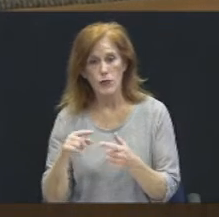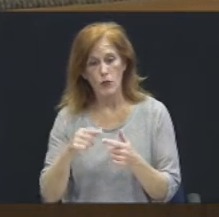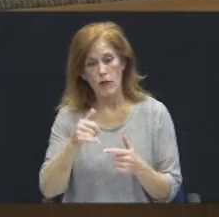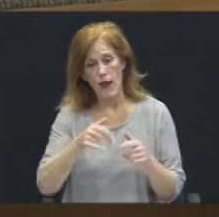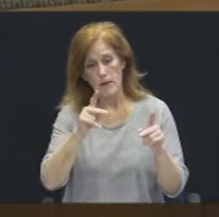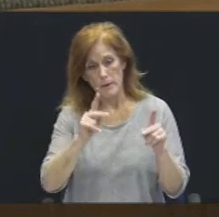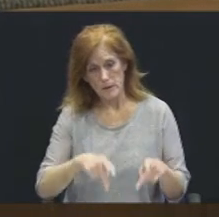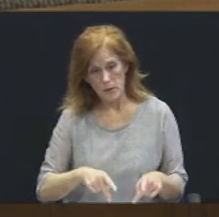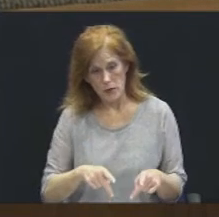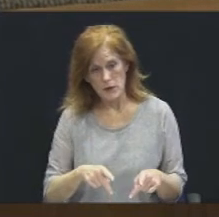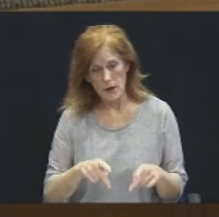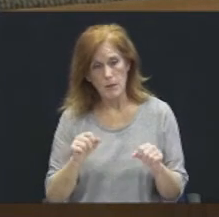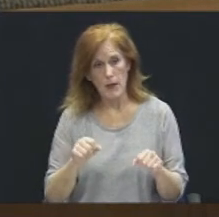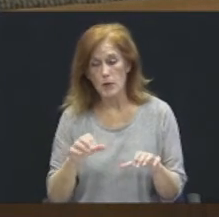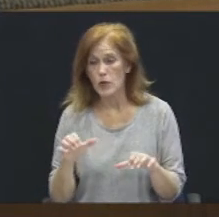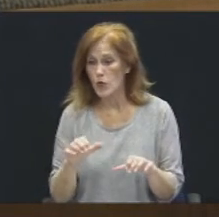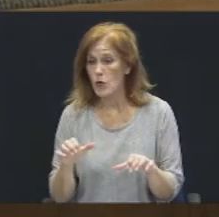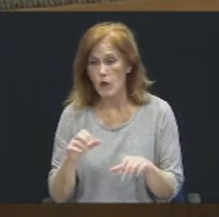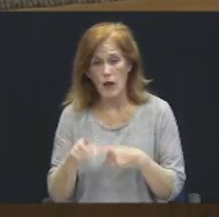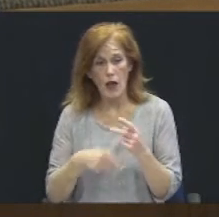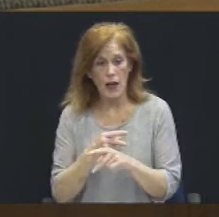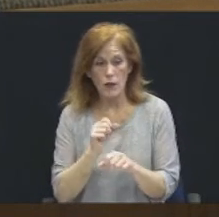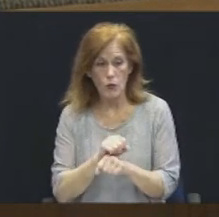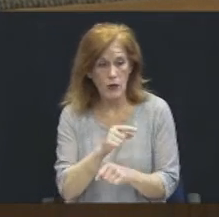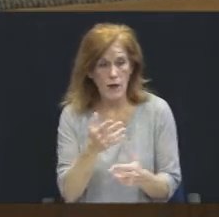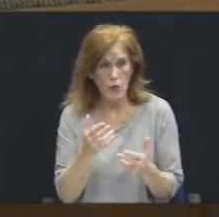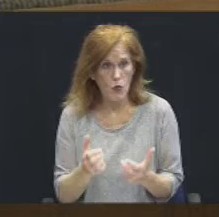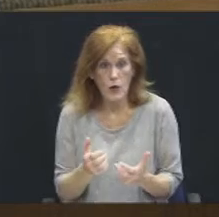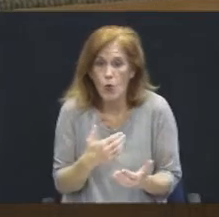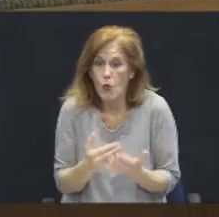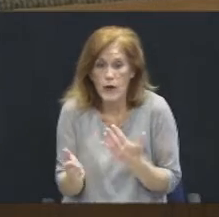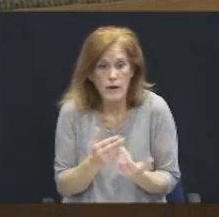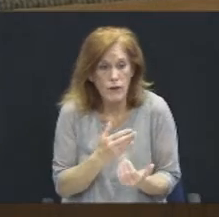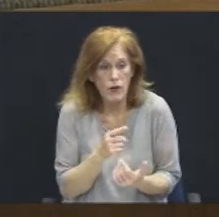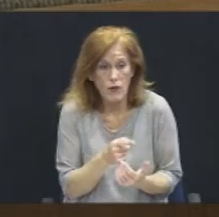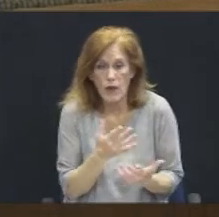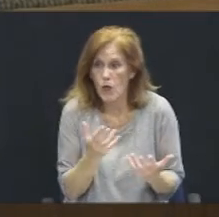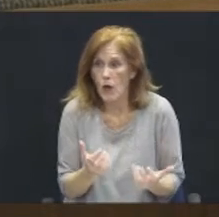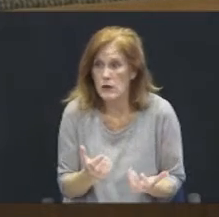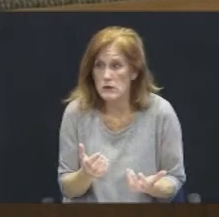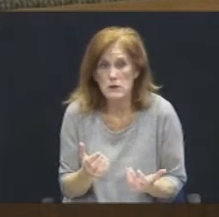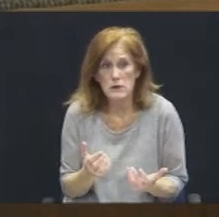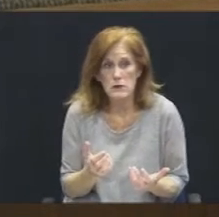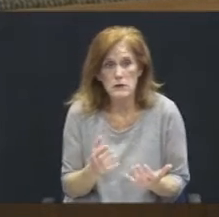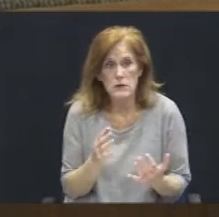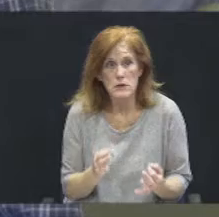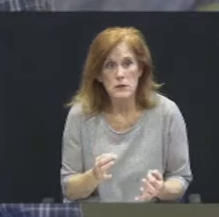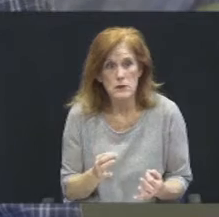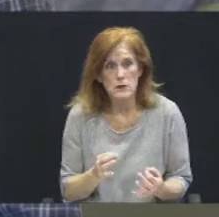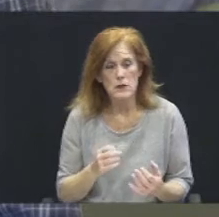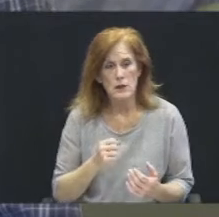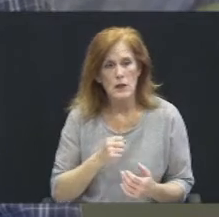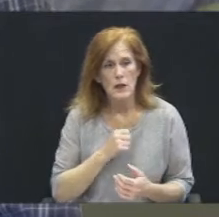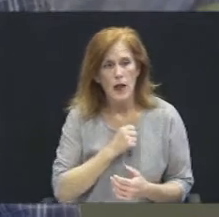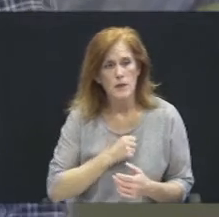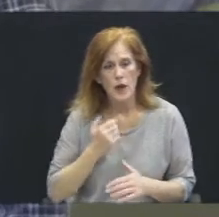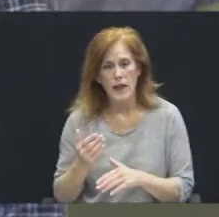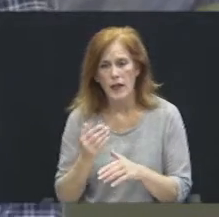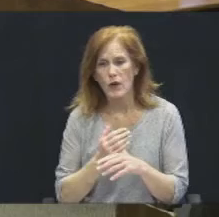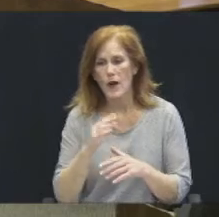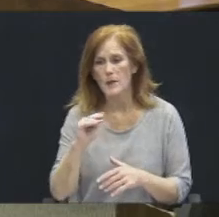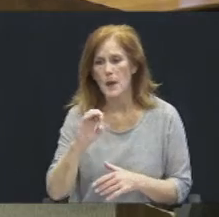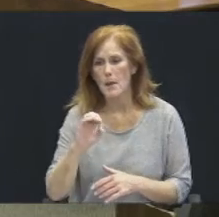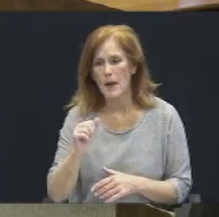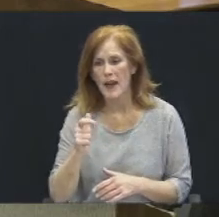to do the kind of work that they wanted to do, whatever that might be. Definitely. Sorry, I think I might have interrupted. You're